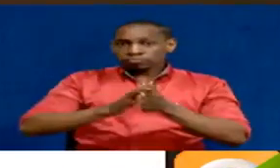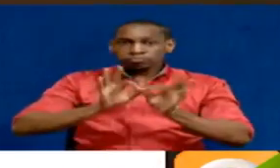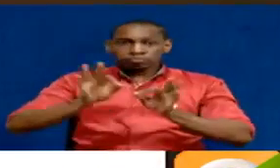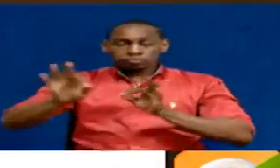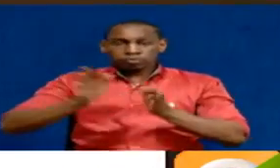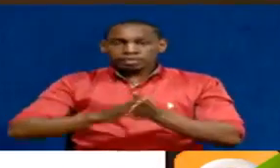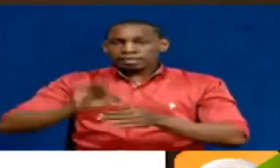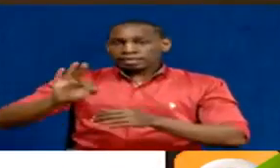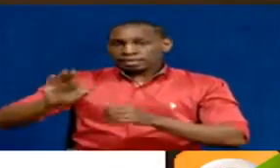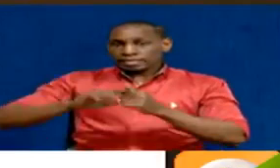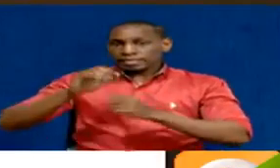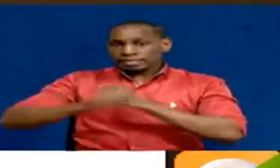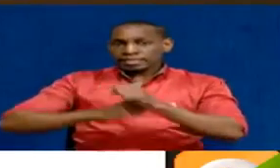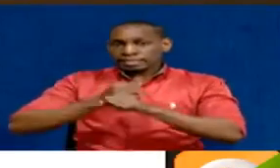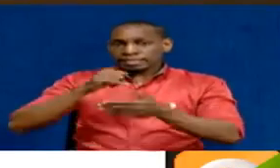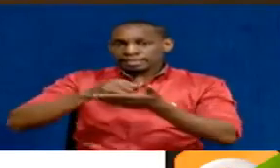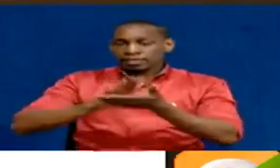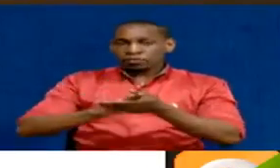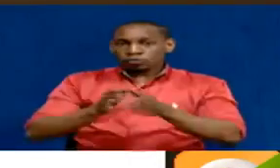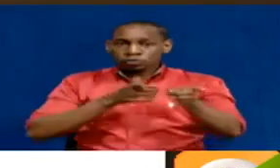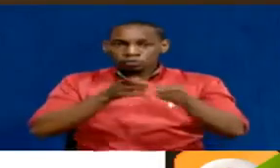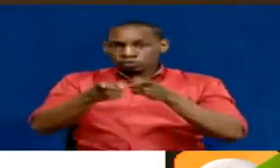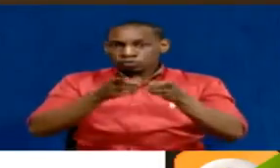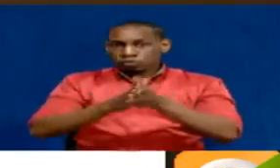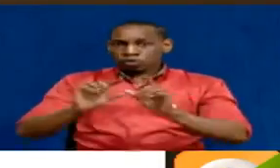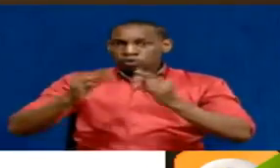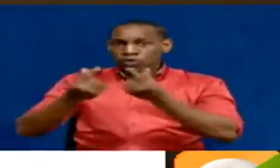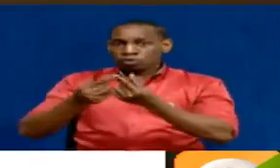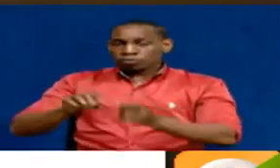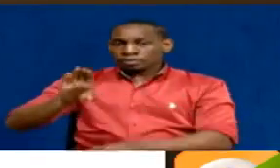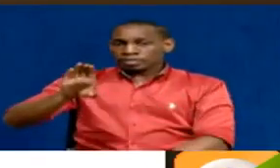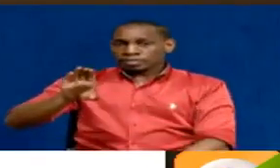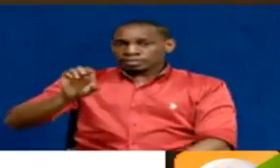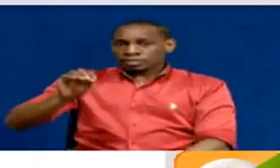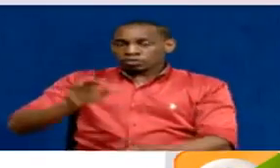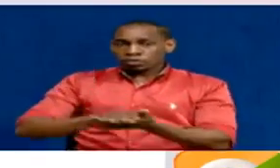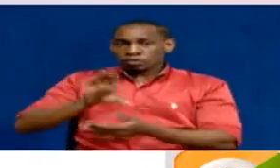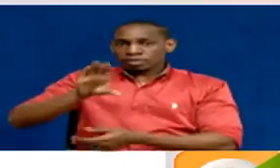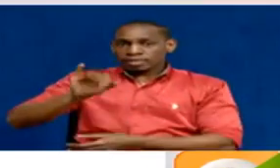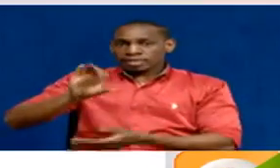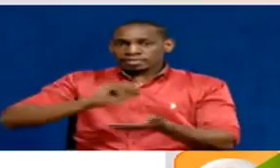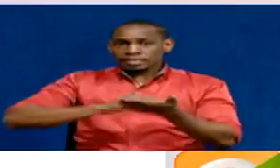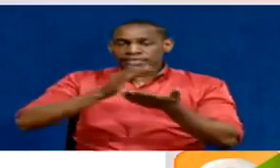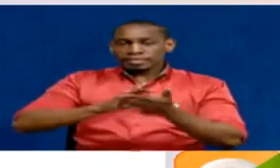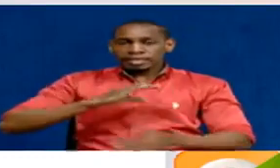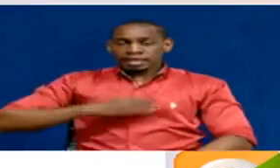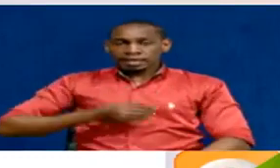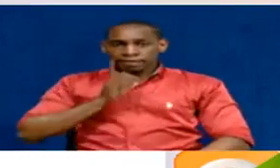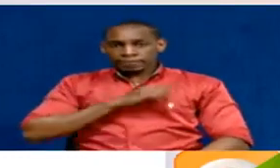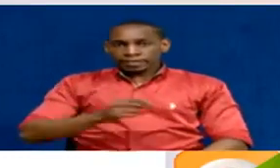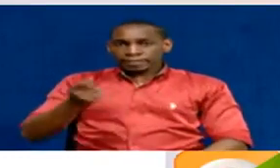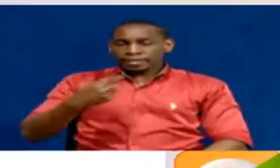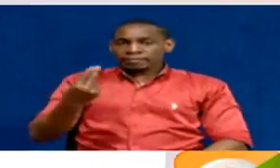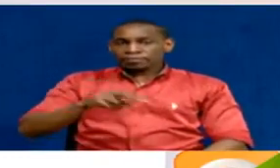over 36 years, including his successful tenure as the group CEO of CIC Insurance, where he retired in